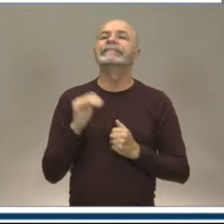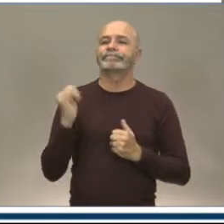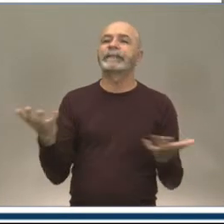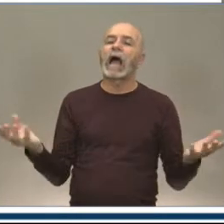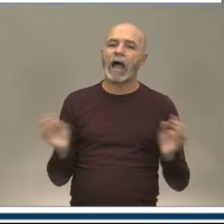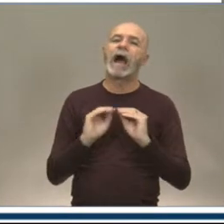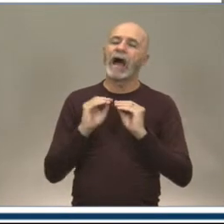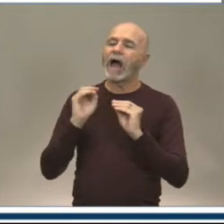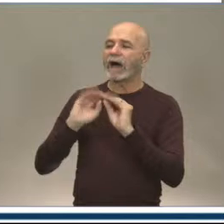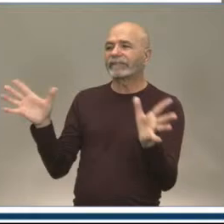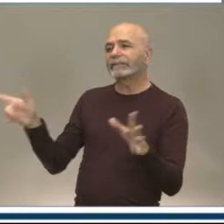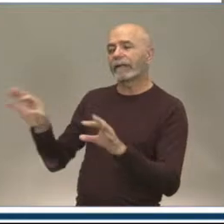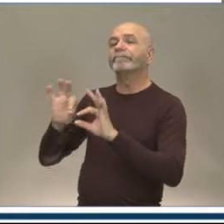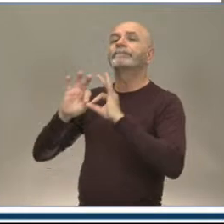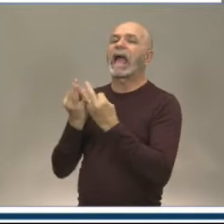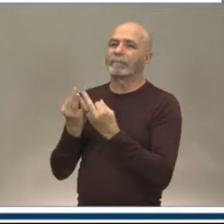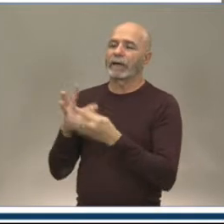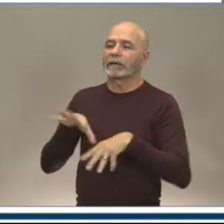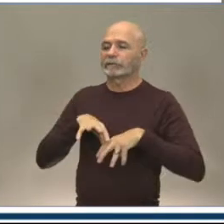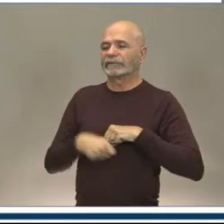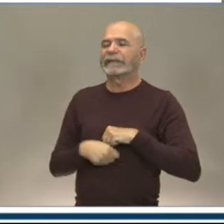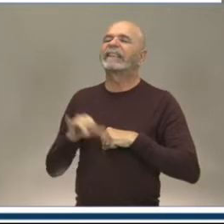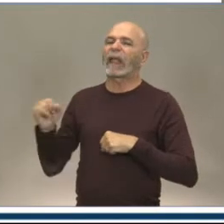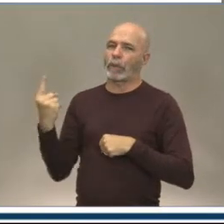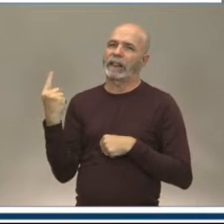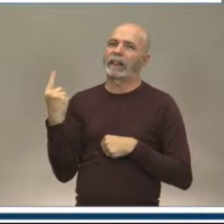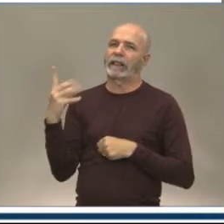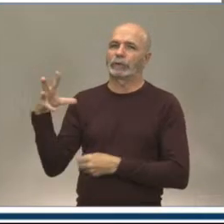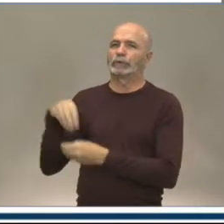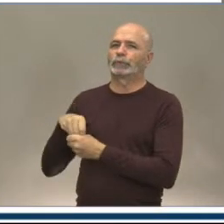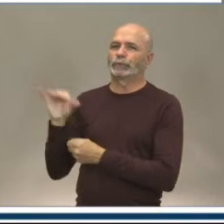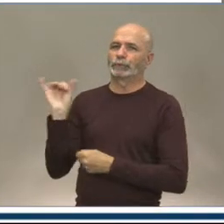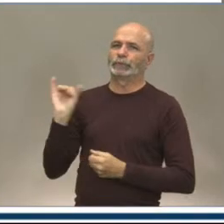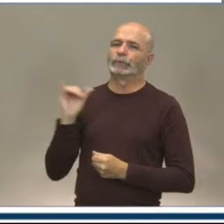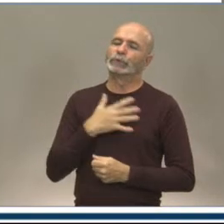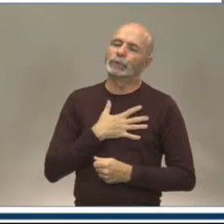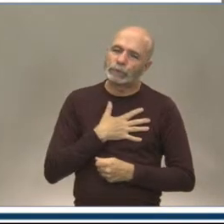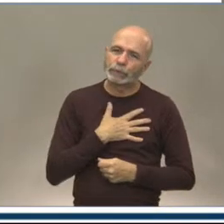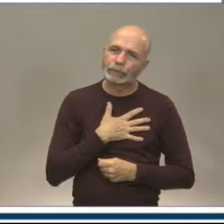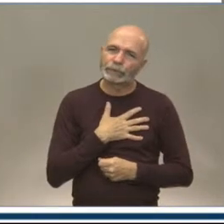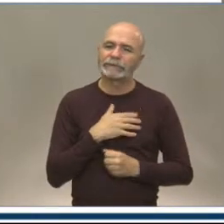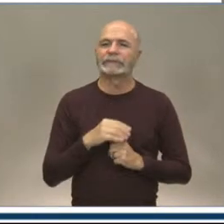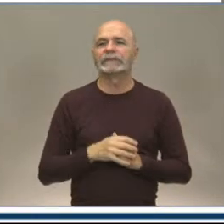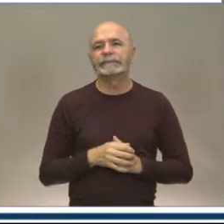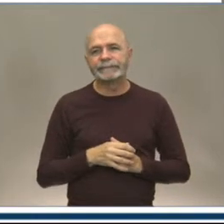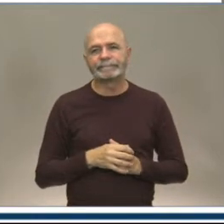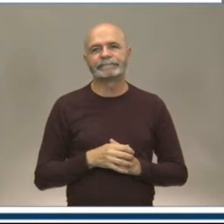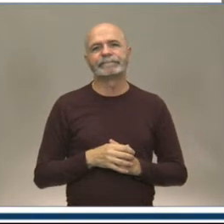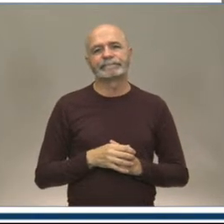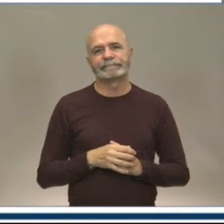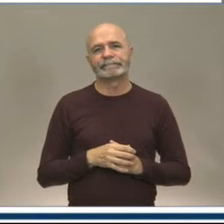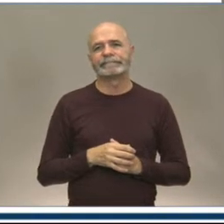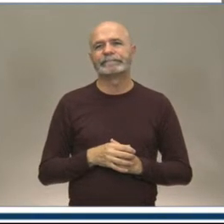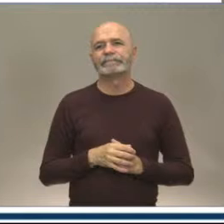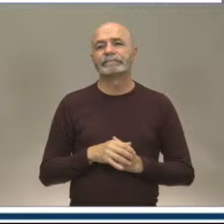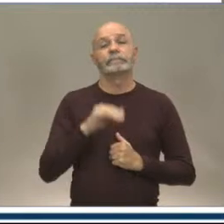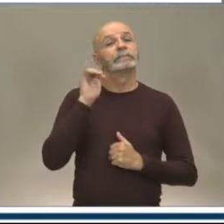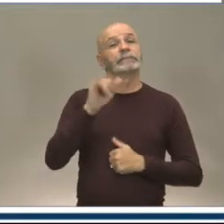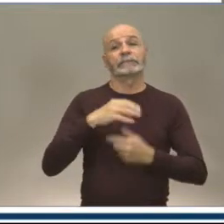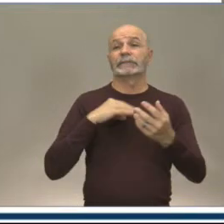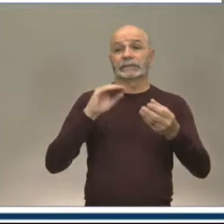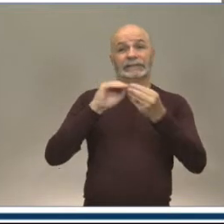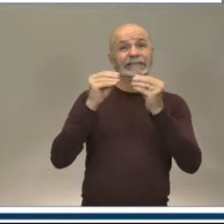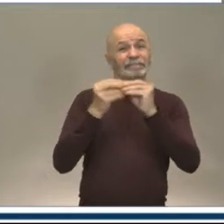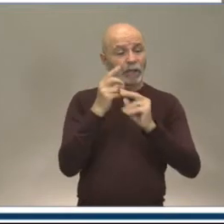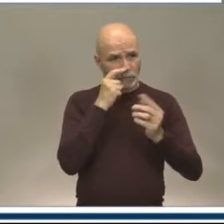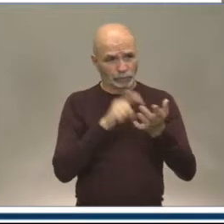the loss of a loved one due to COVID-19. While our overall case numbers may sound high, we are seeing some